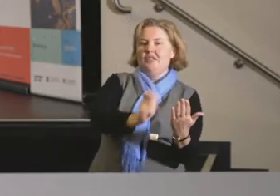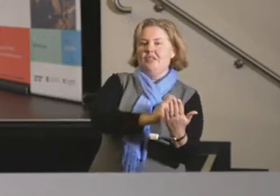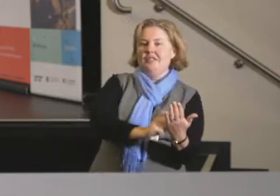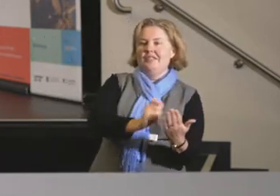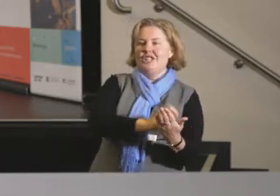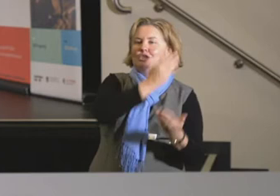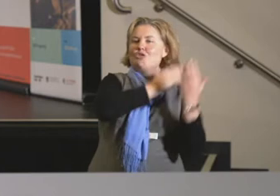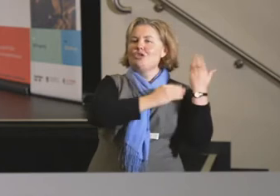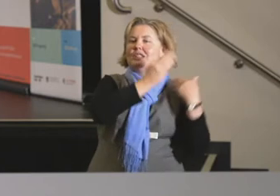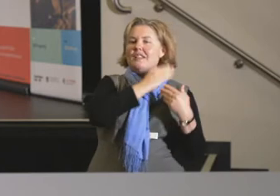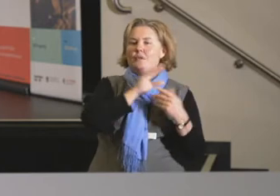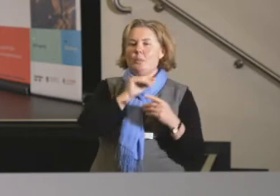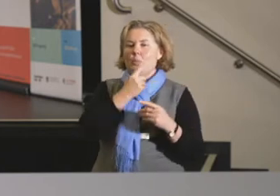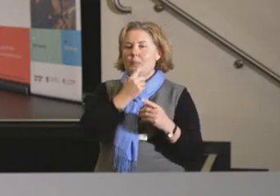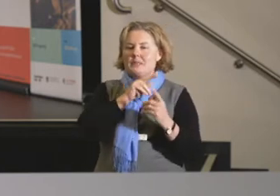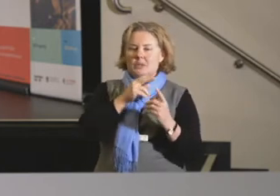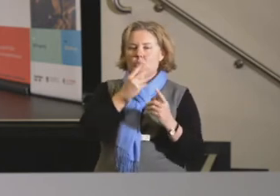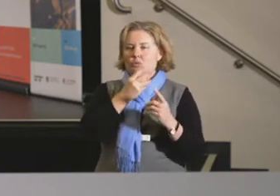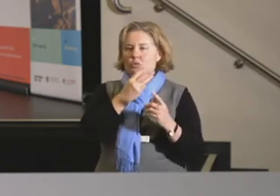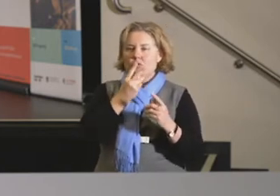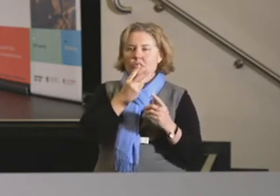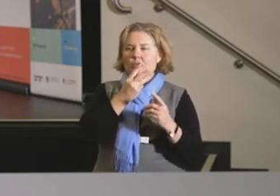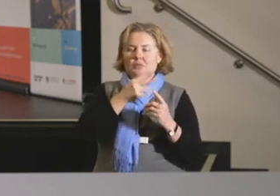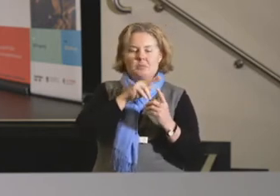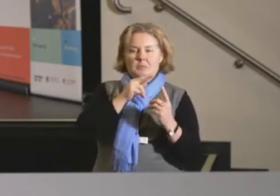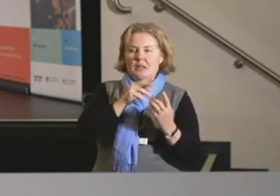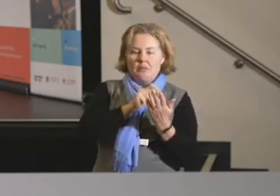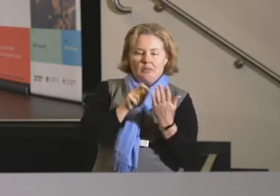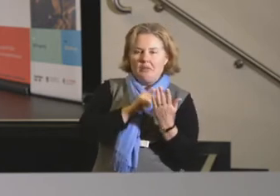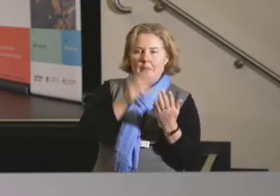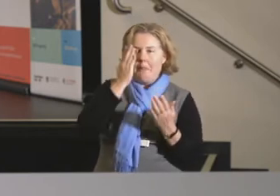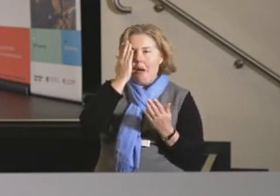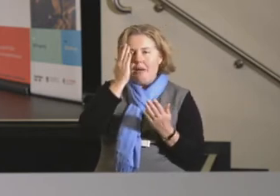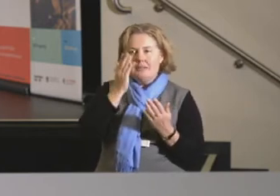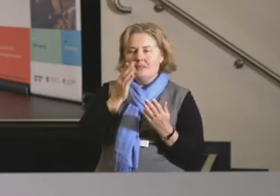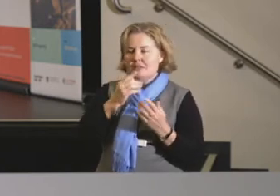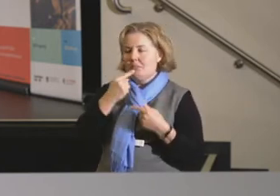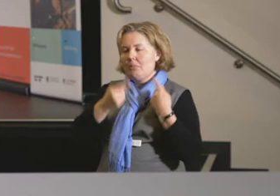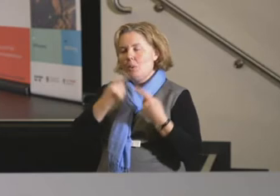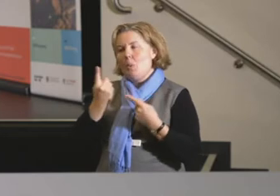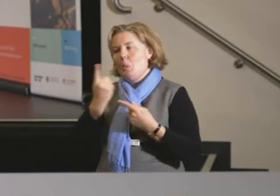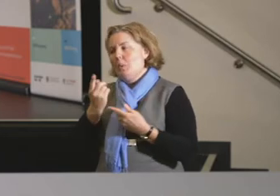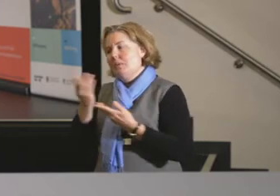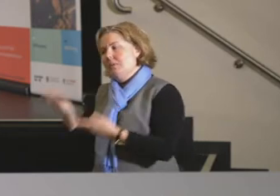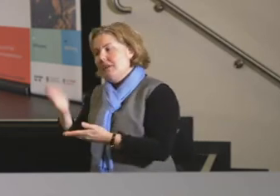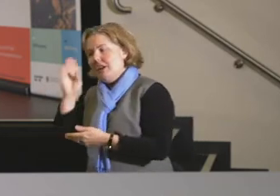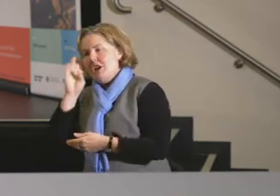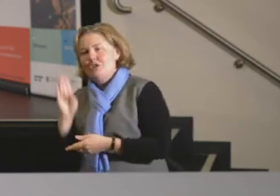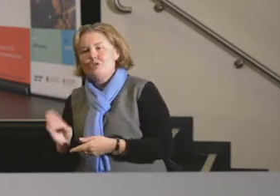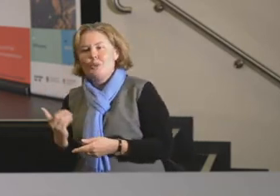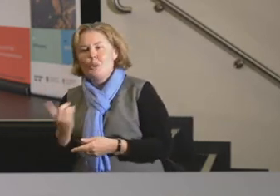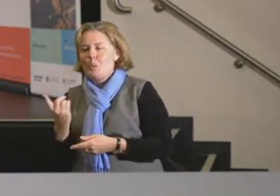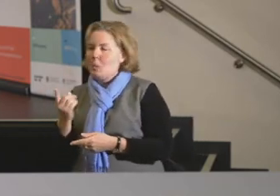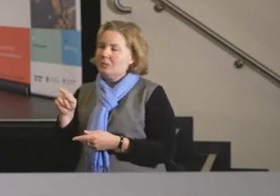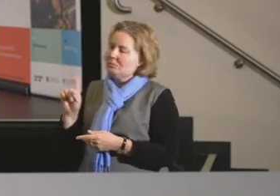are, by saying who we were, because as I was joking yesterday with my fellow panelists, because you know